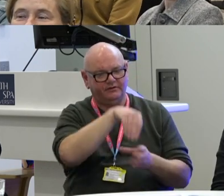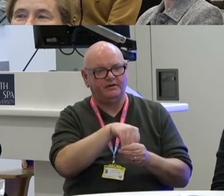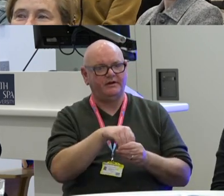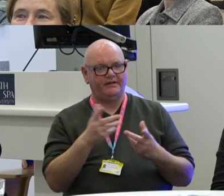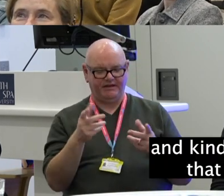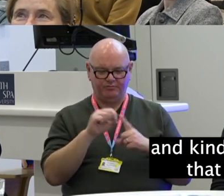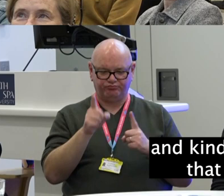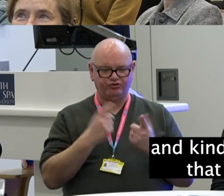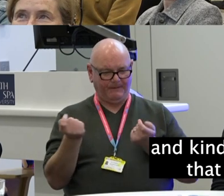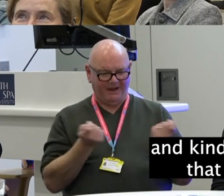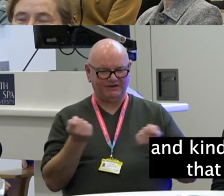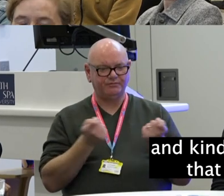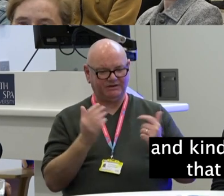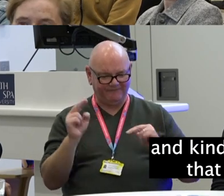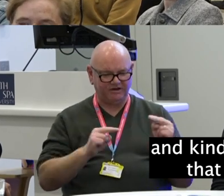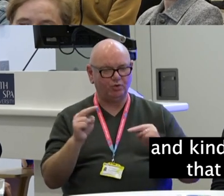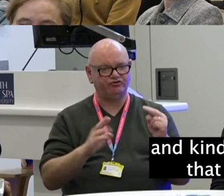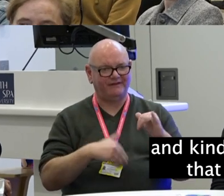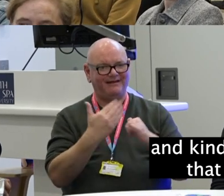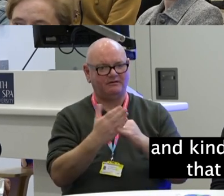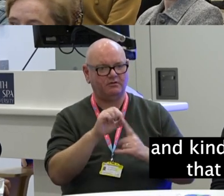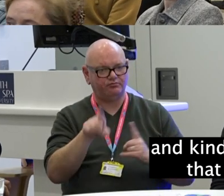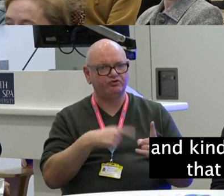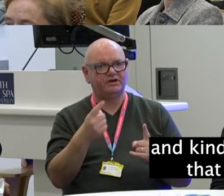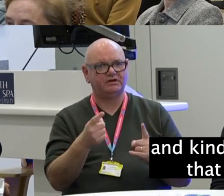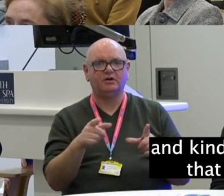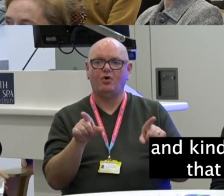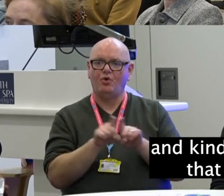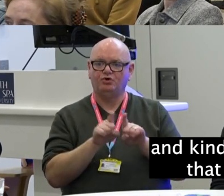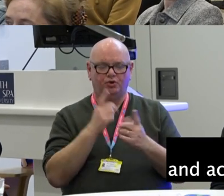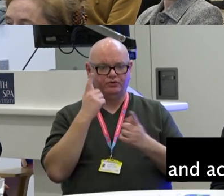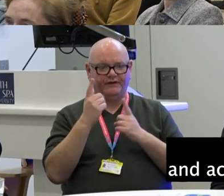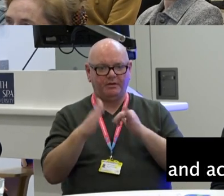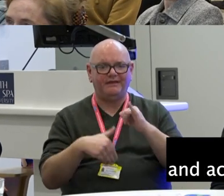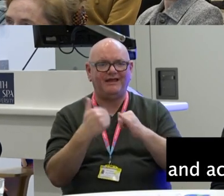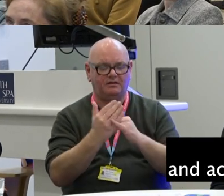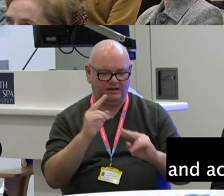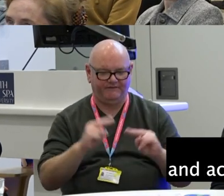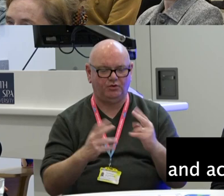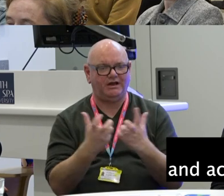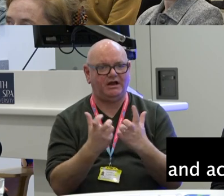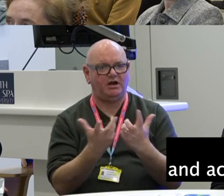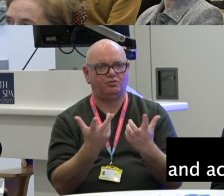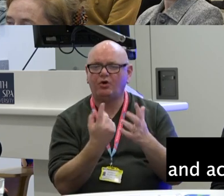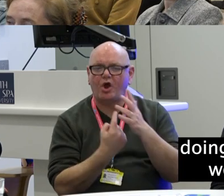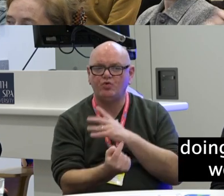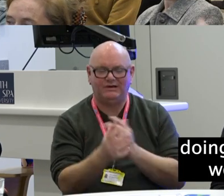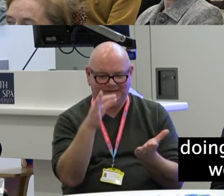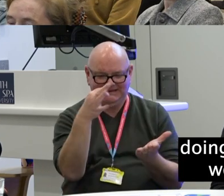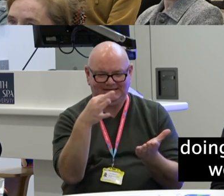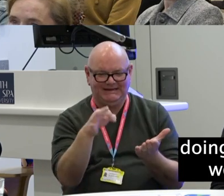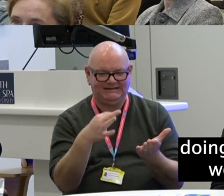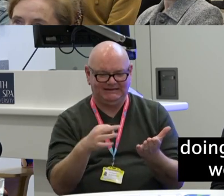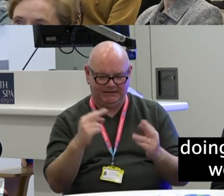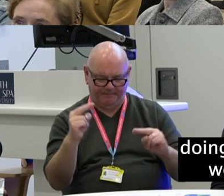place, and kind of finding a way of evaluating that doesn't involve lots of tick boxes and metrics, and actually spending all your time doing that